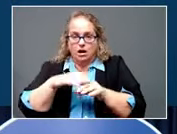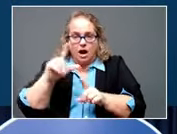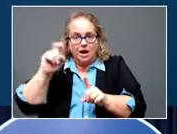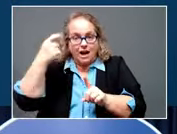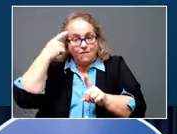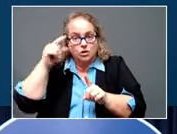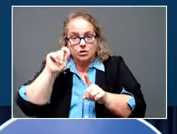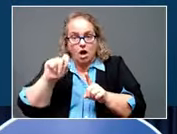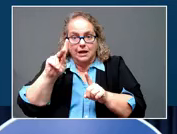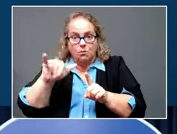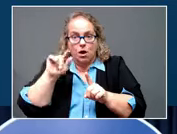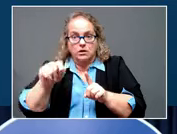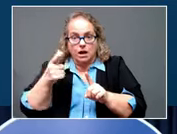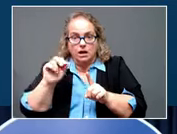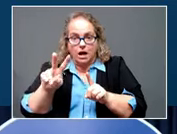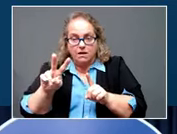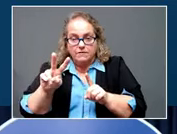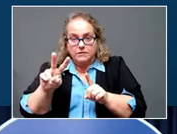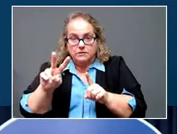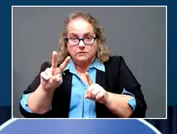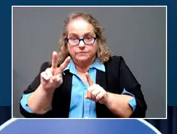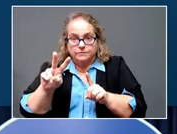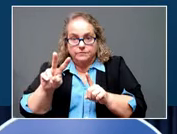governor.ky.gov, just as